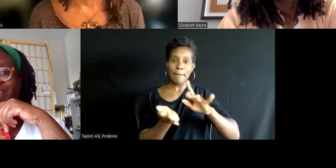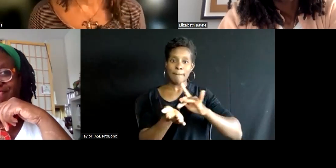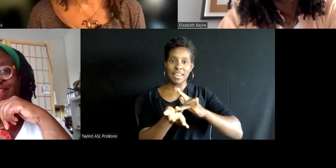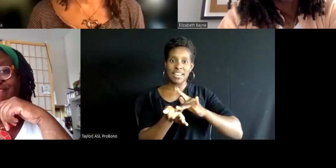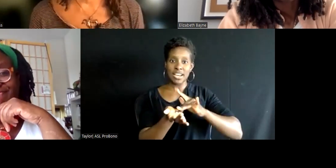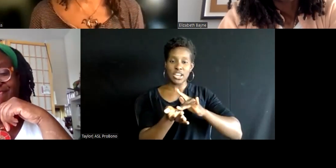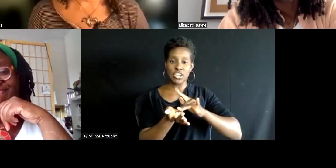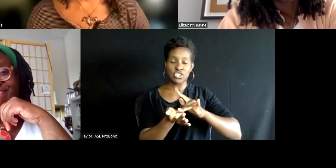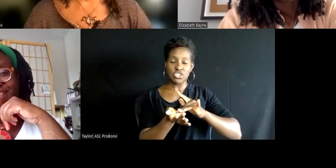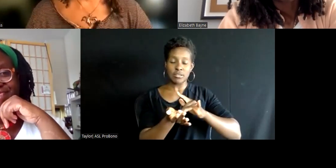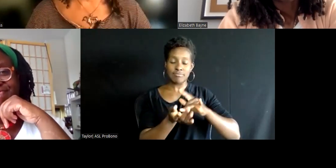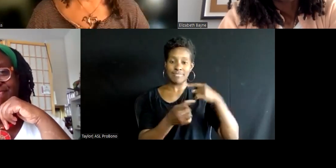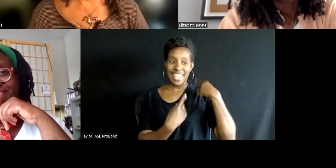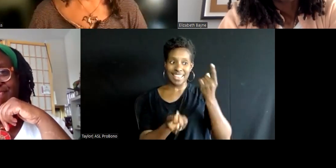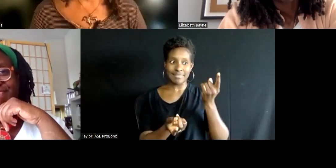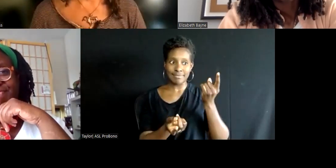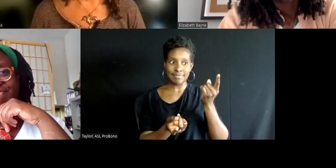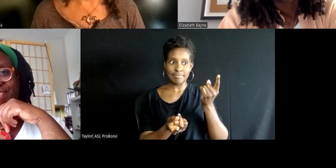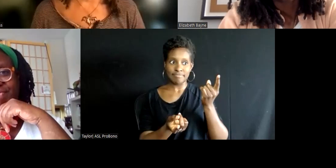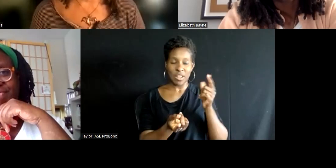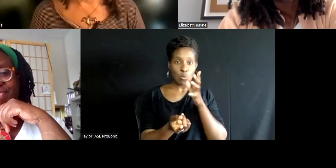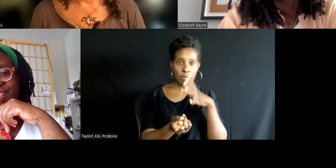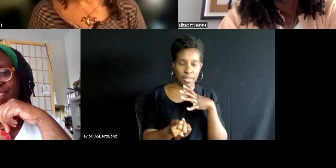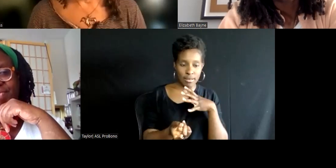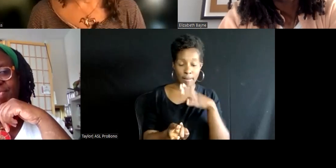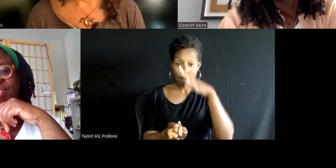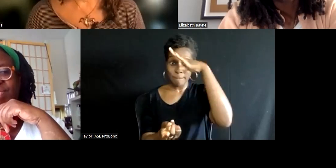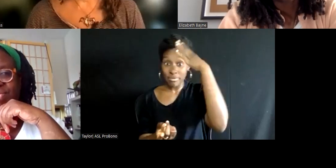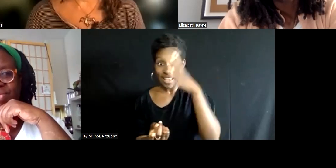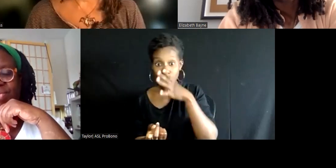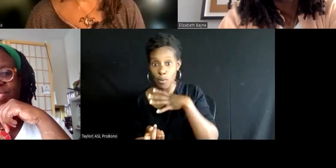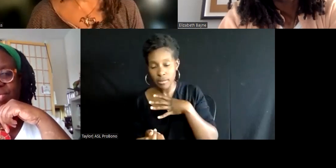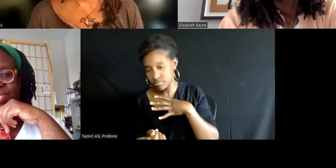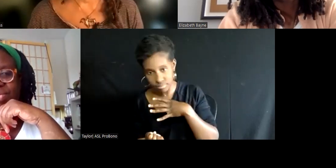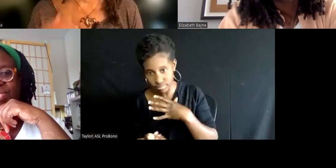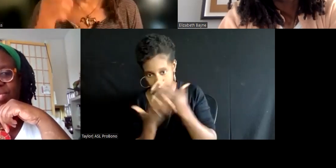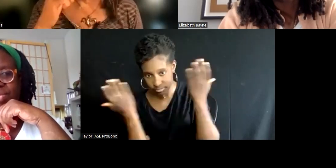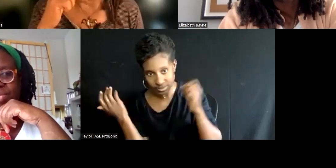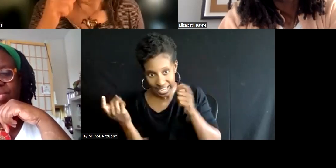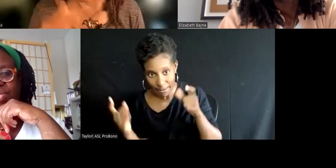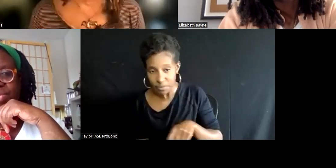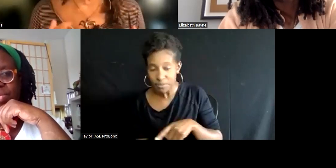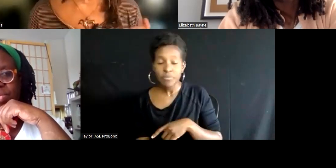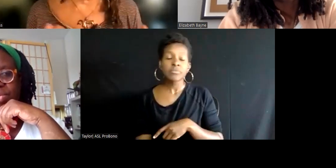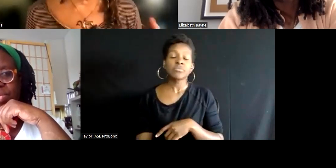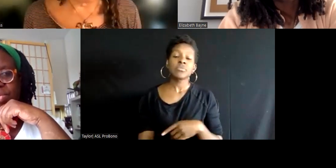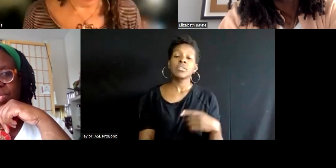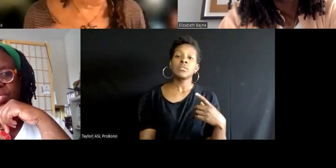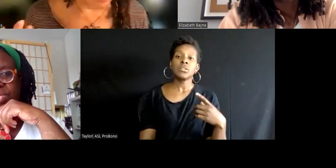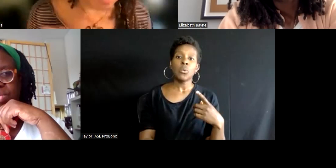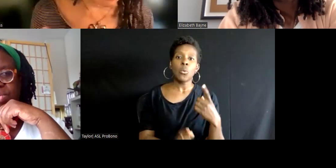women. And so we were having more adverse effects. And in one of